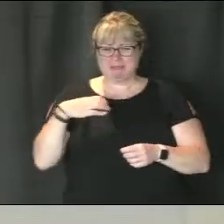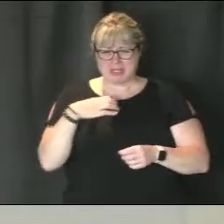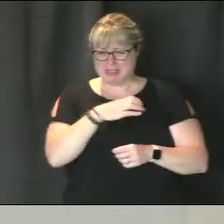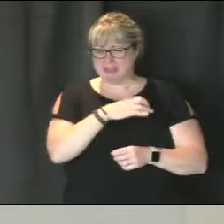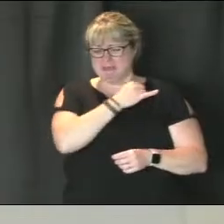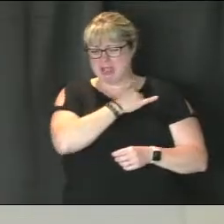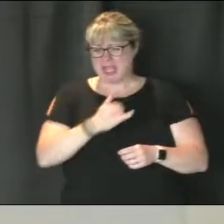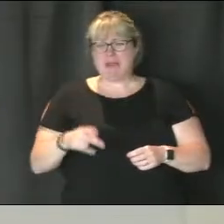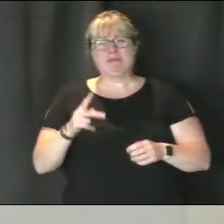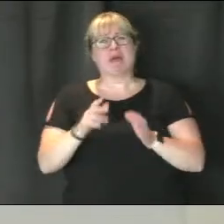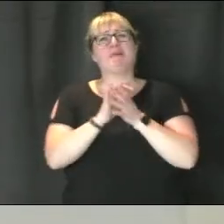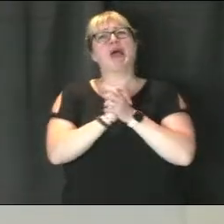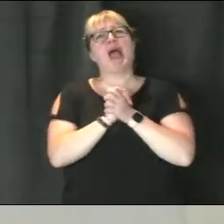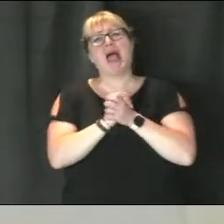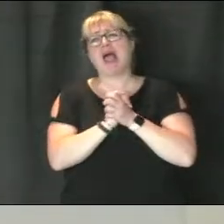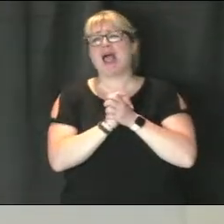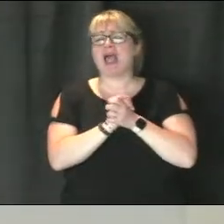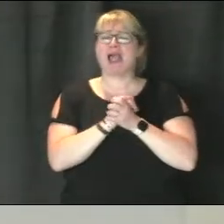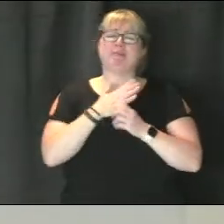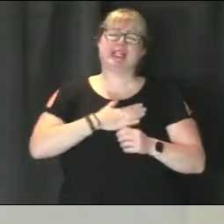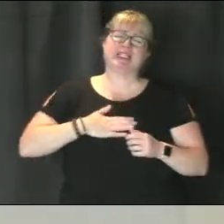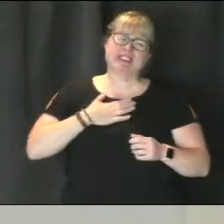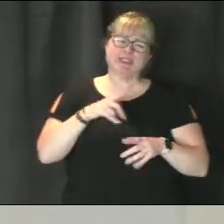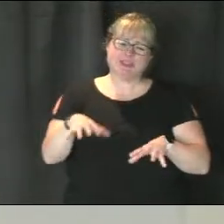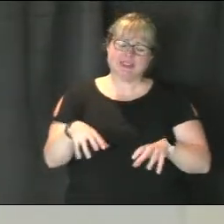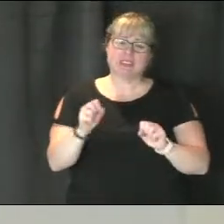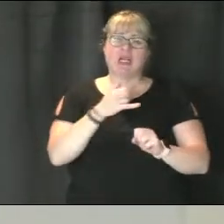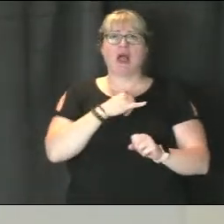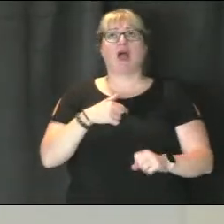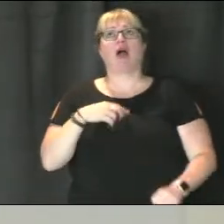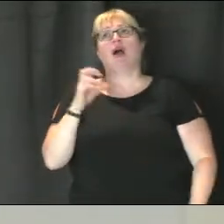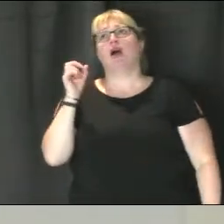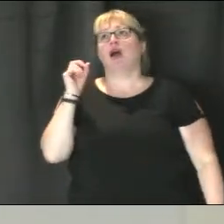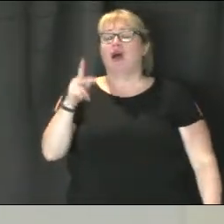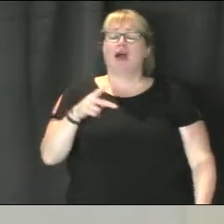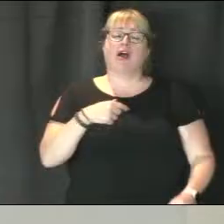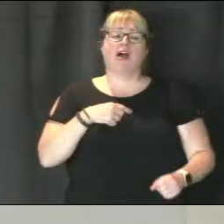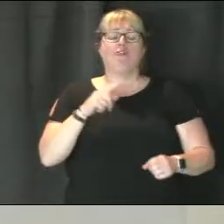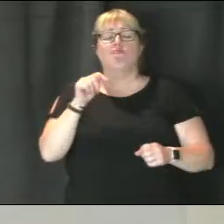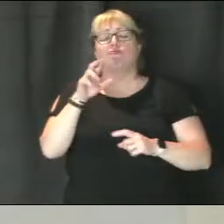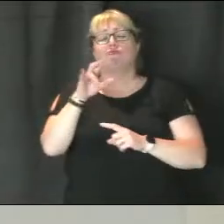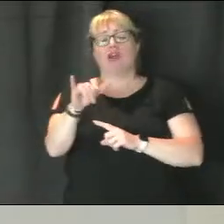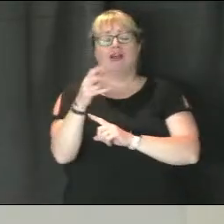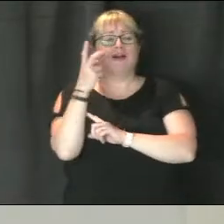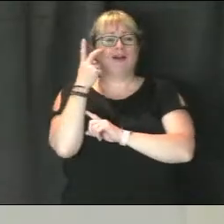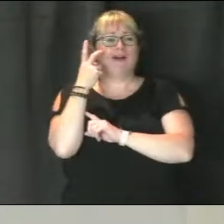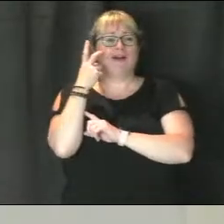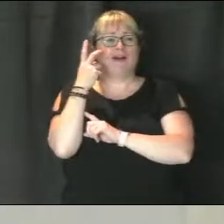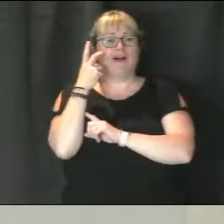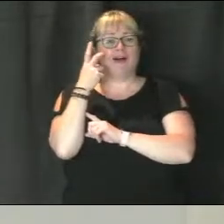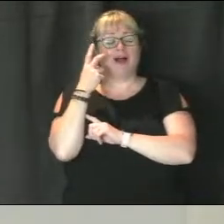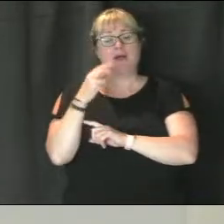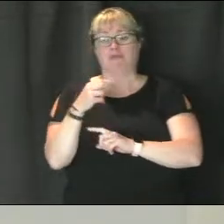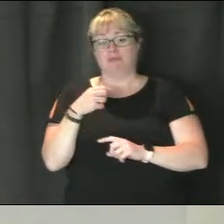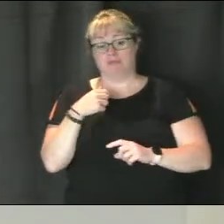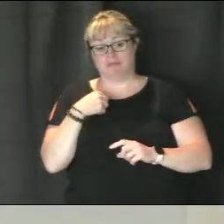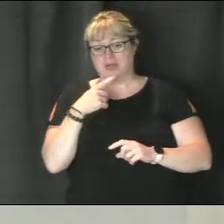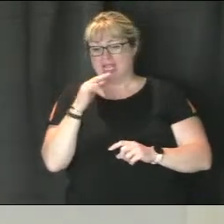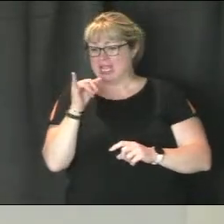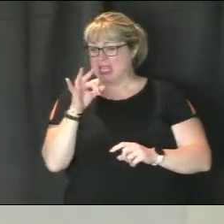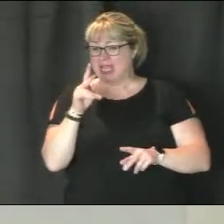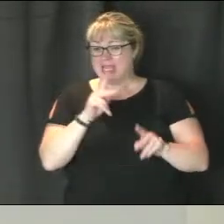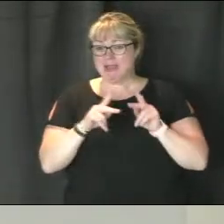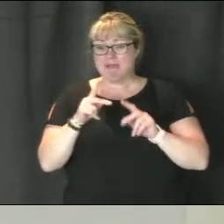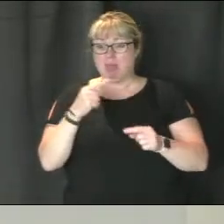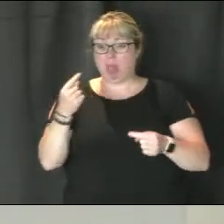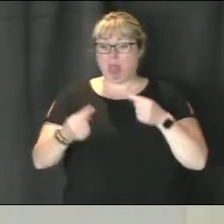almost bribed into saying, you know, please. So I said, all right, I'll give it a try. But I said, if I get any disrespect